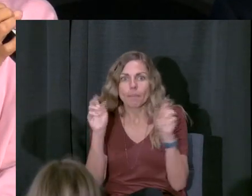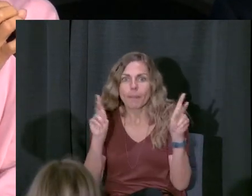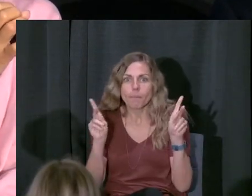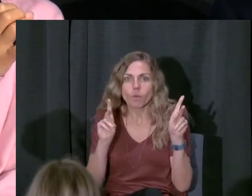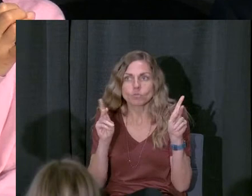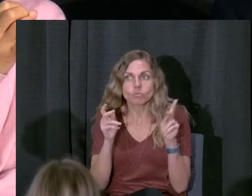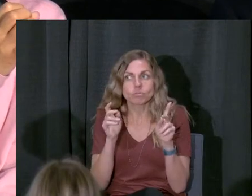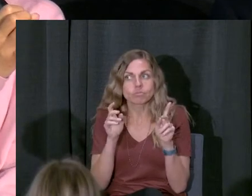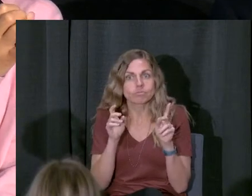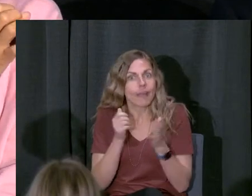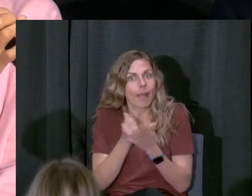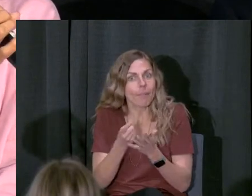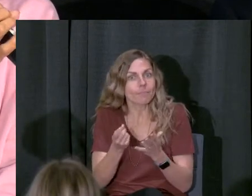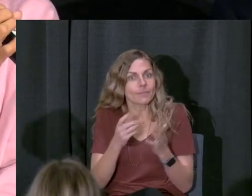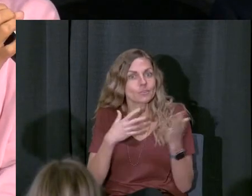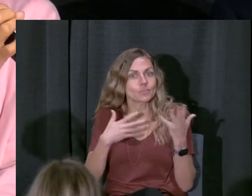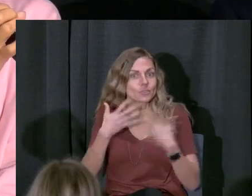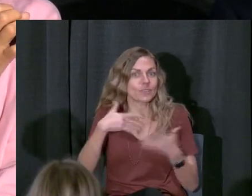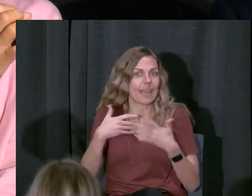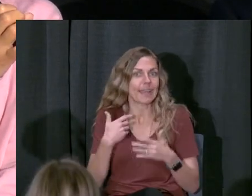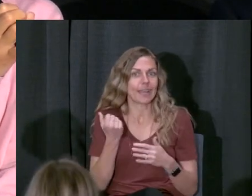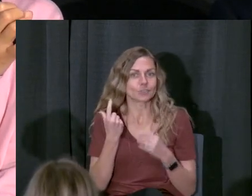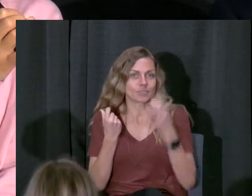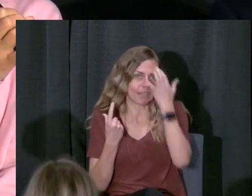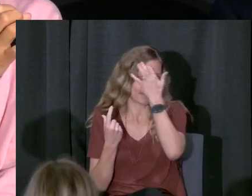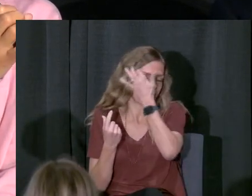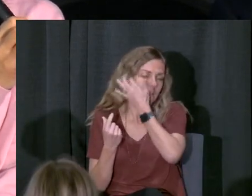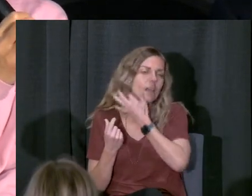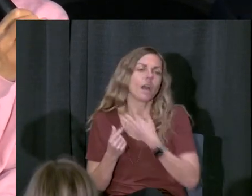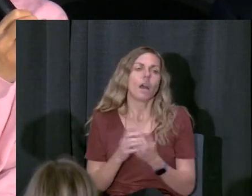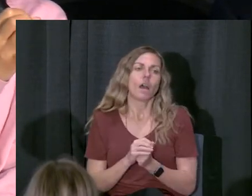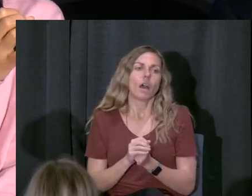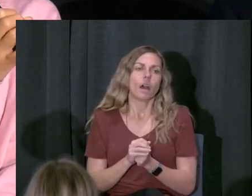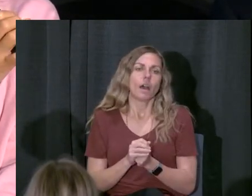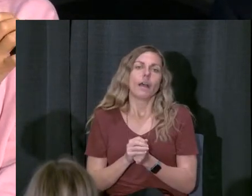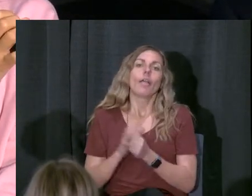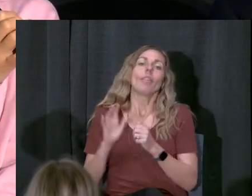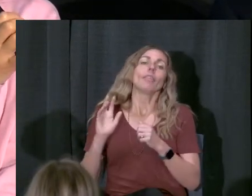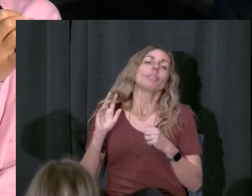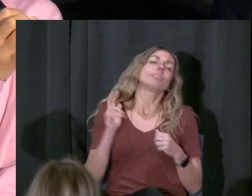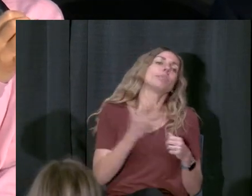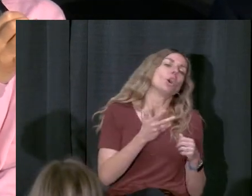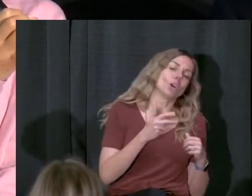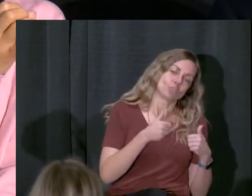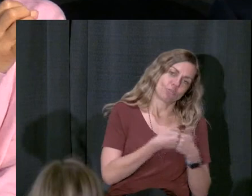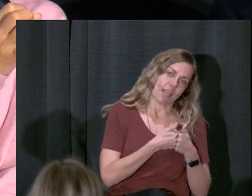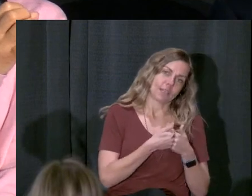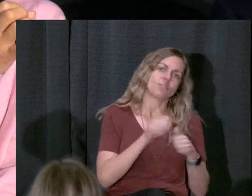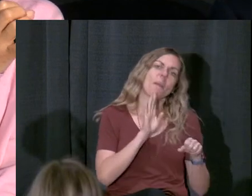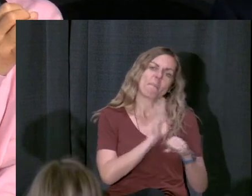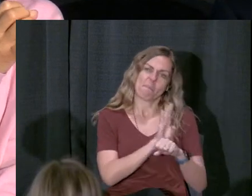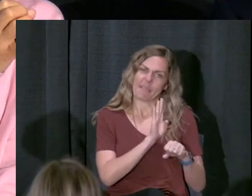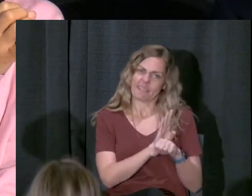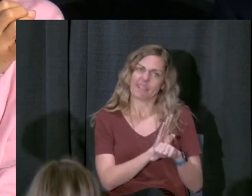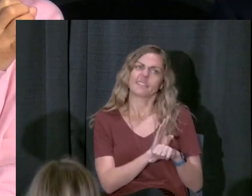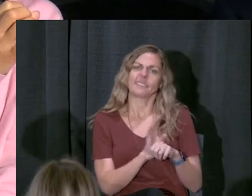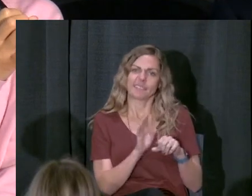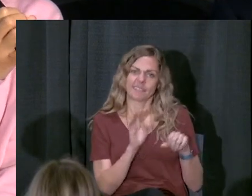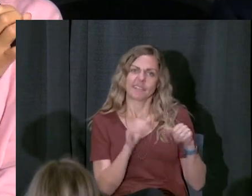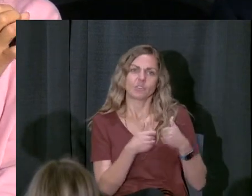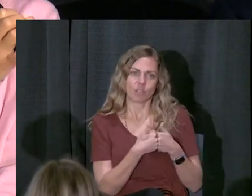understanding. And the third challenge is business challenge, of course. So it has to